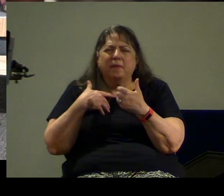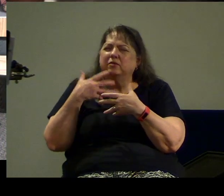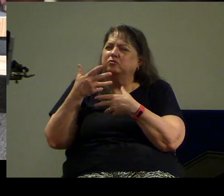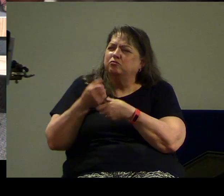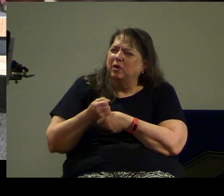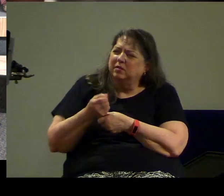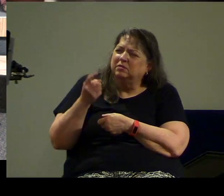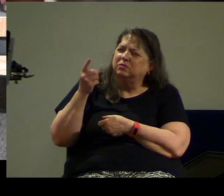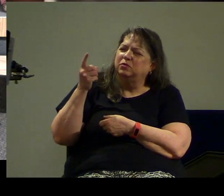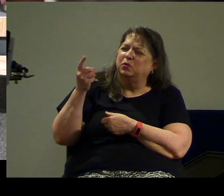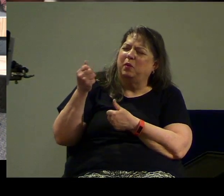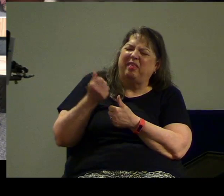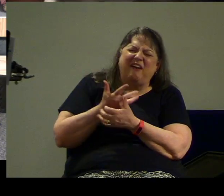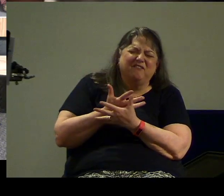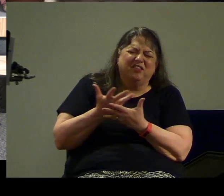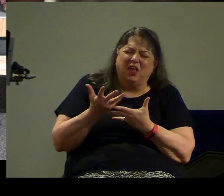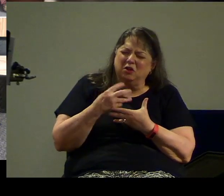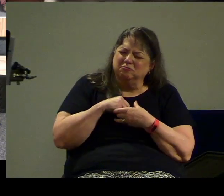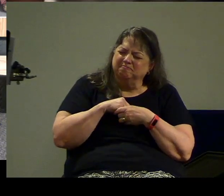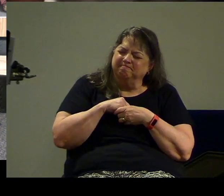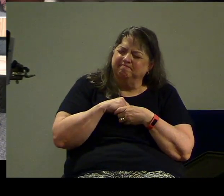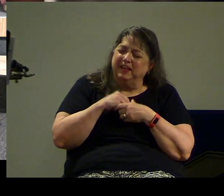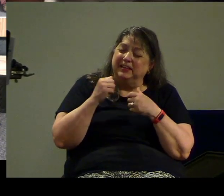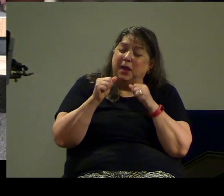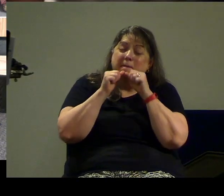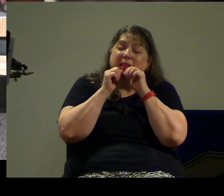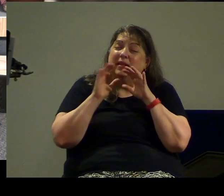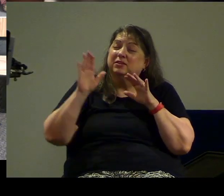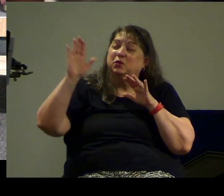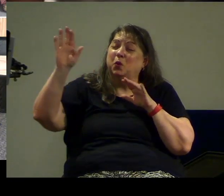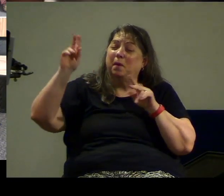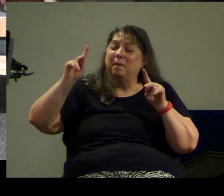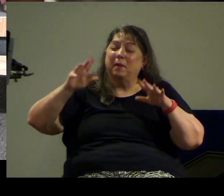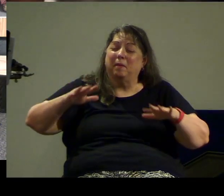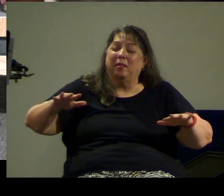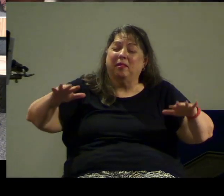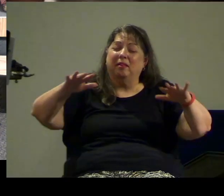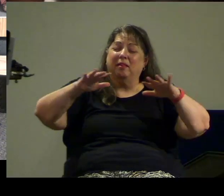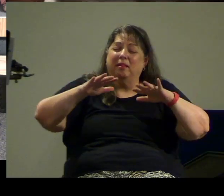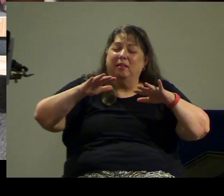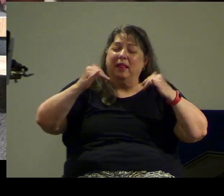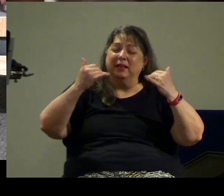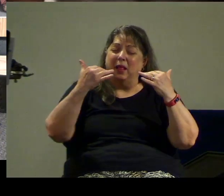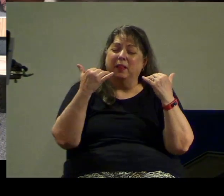all that is within us. Now bless your people again as they go from